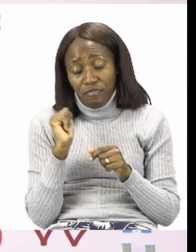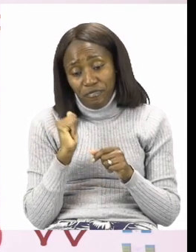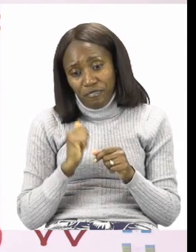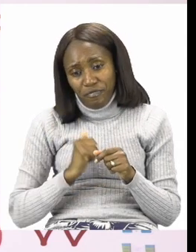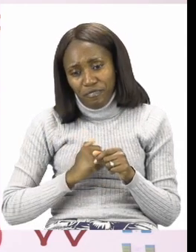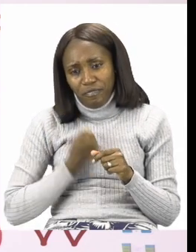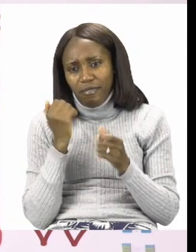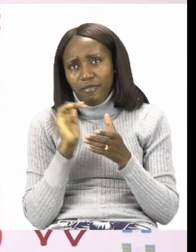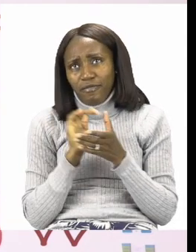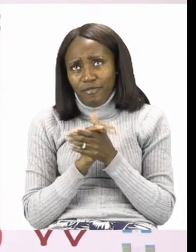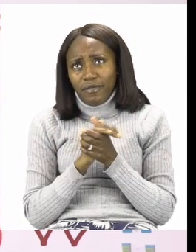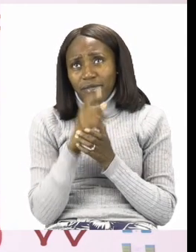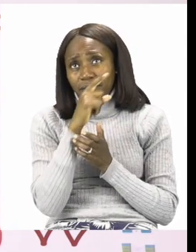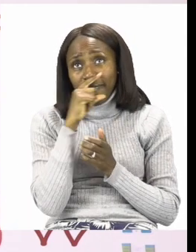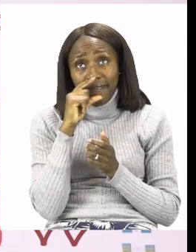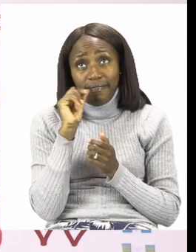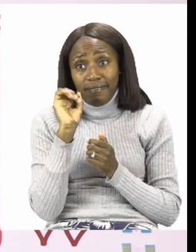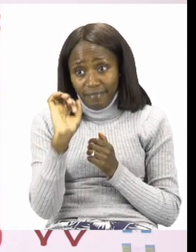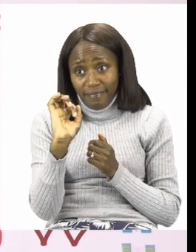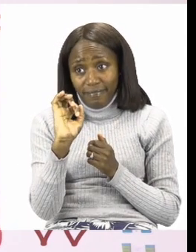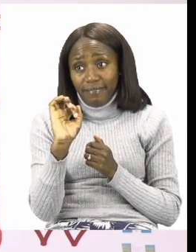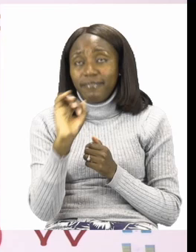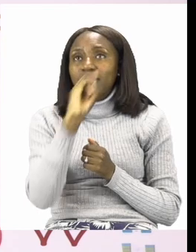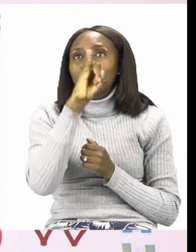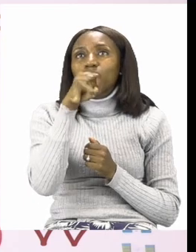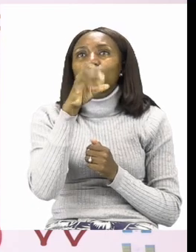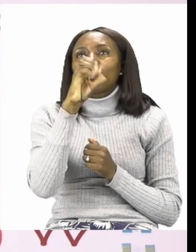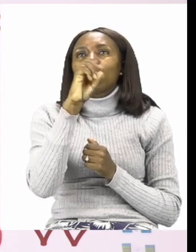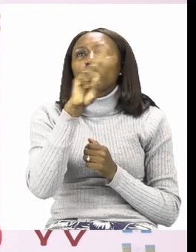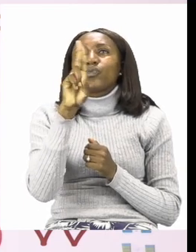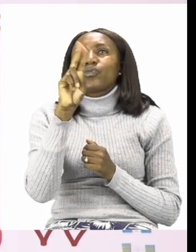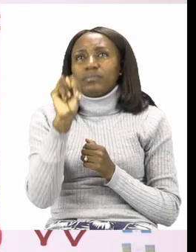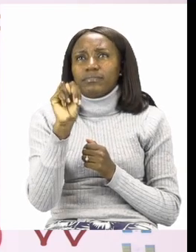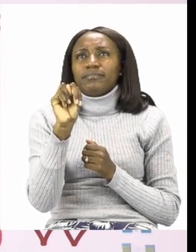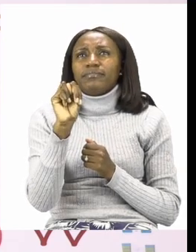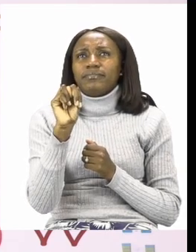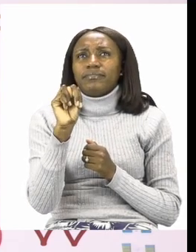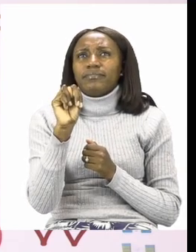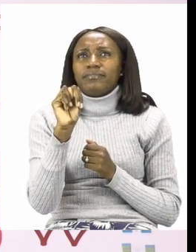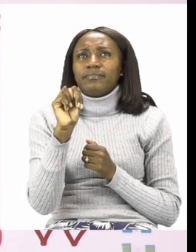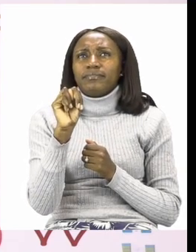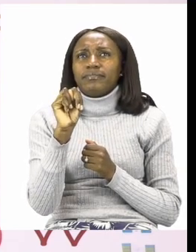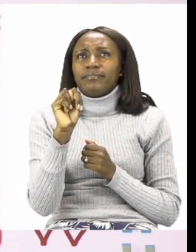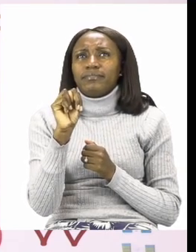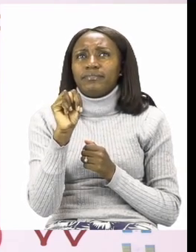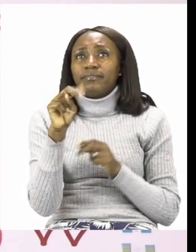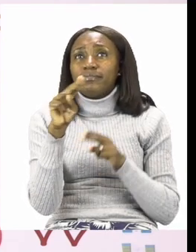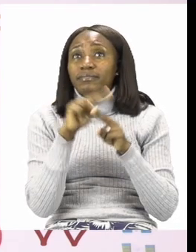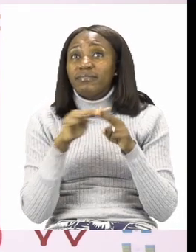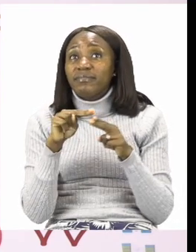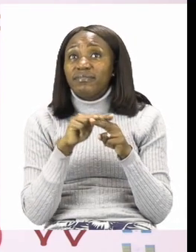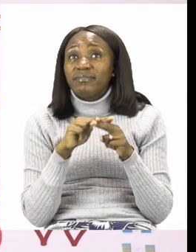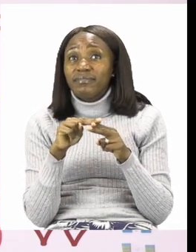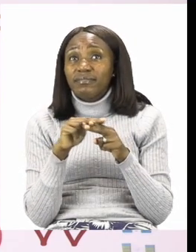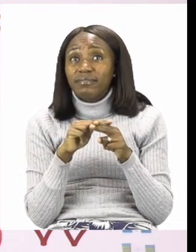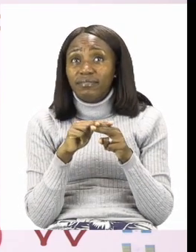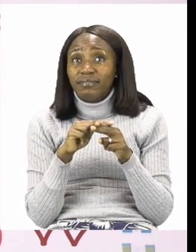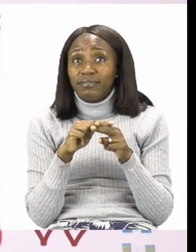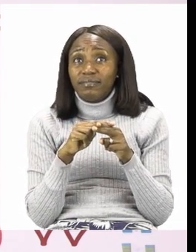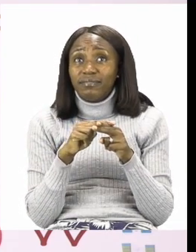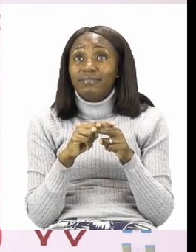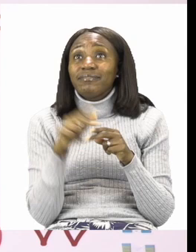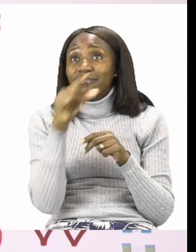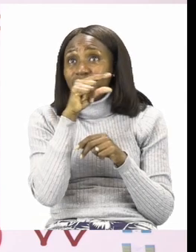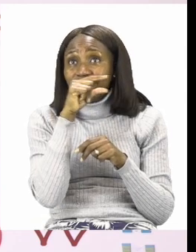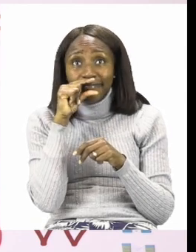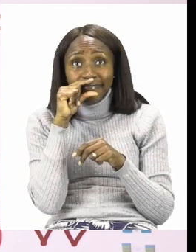friend's name is John. Did I make use of the word name